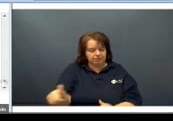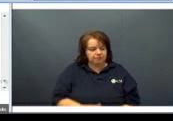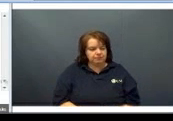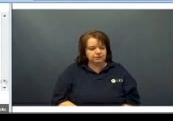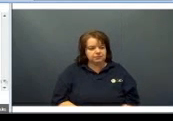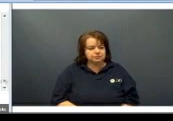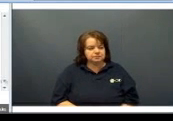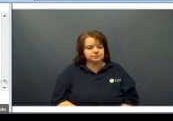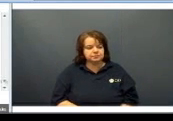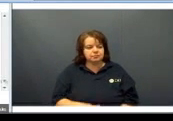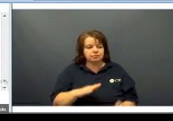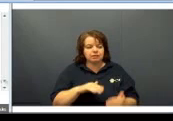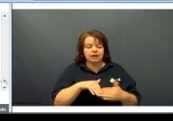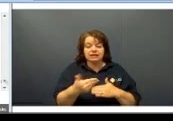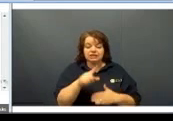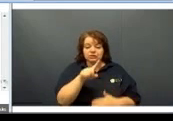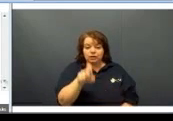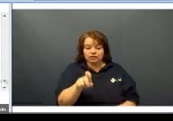Do people have to